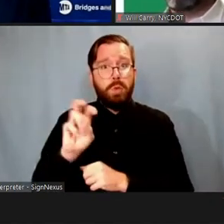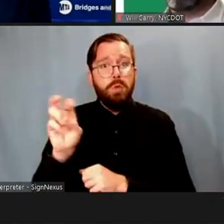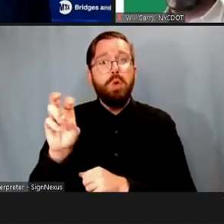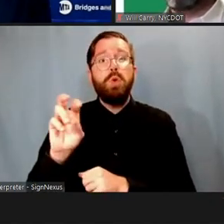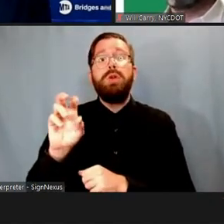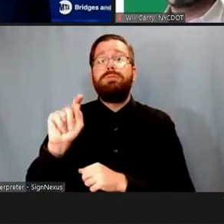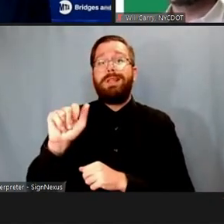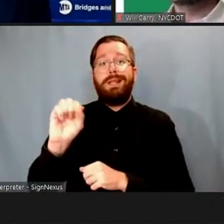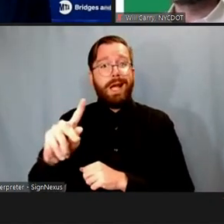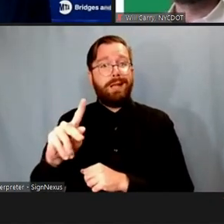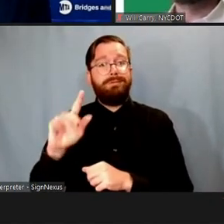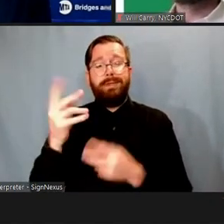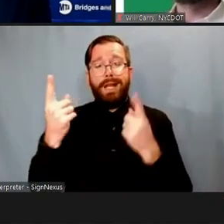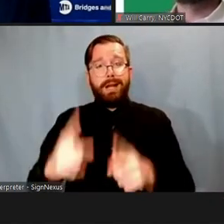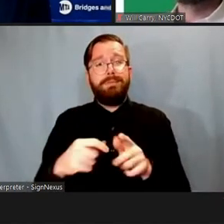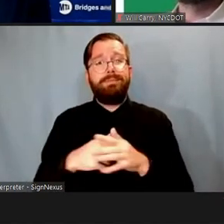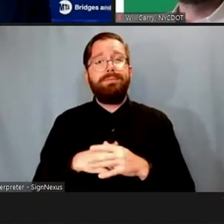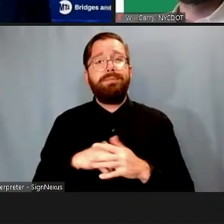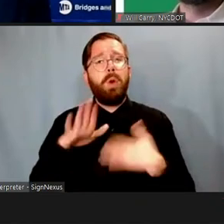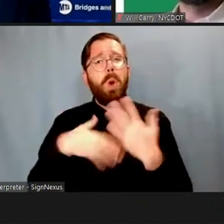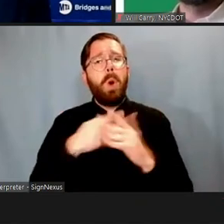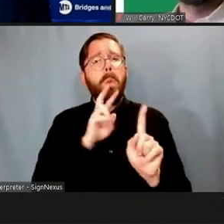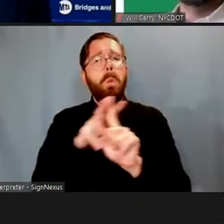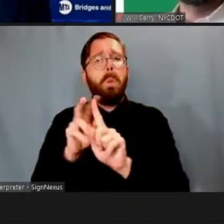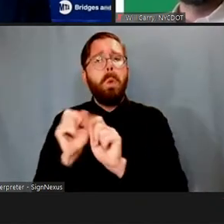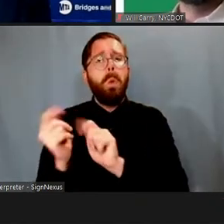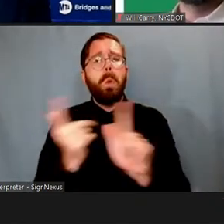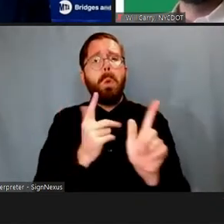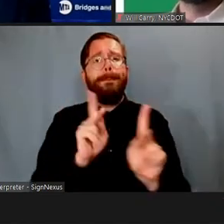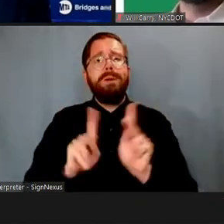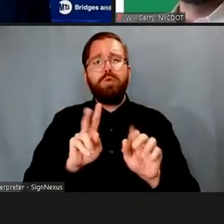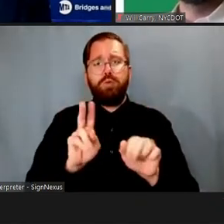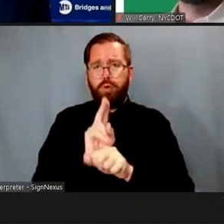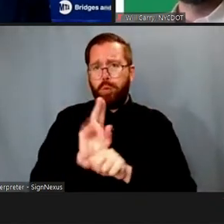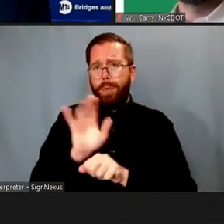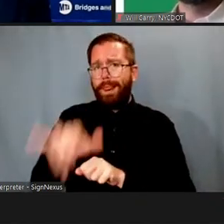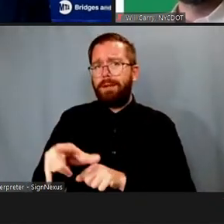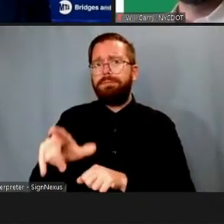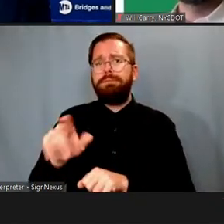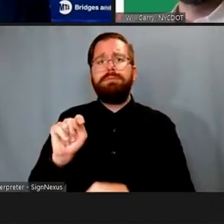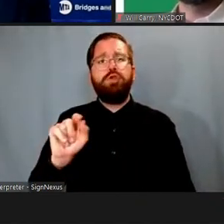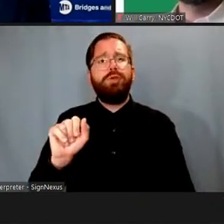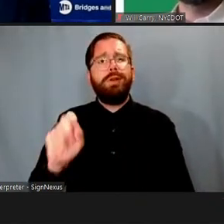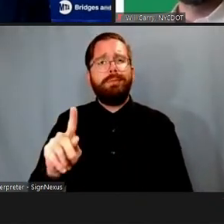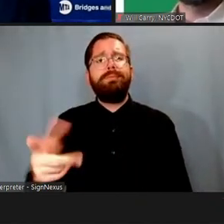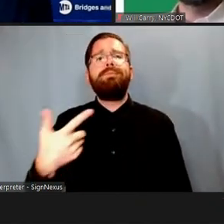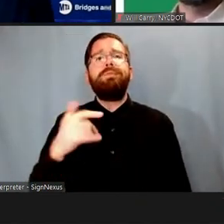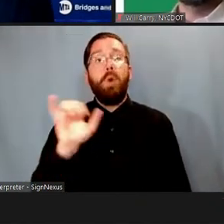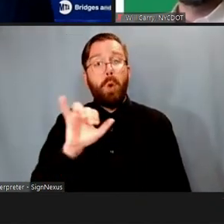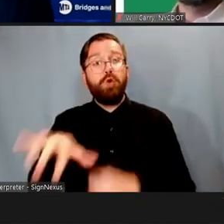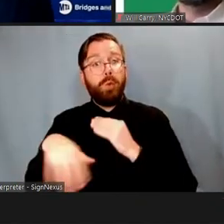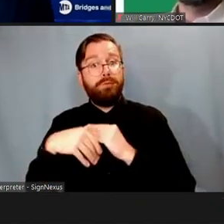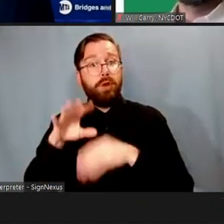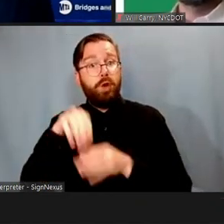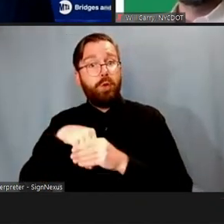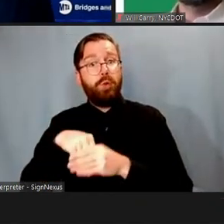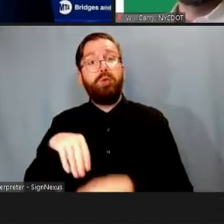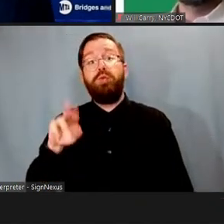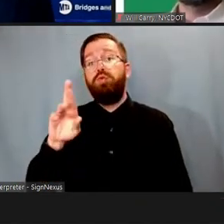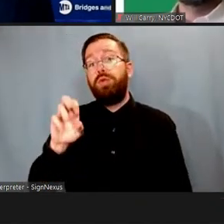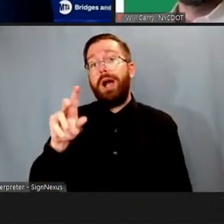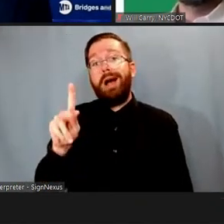on every employer within the metropolitan commuter transportation district which includes rockland county and it includes the